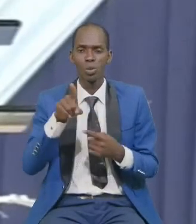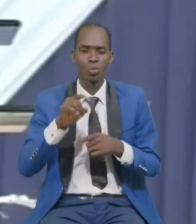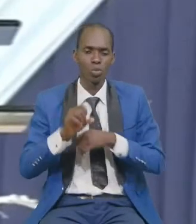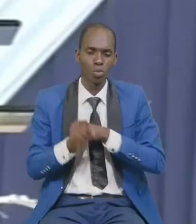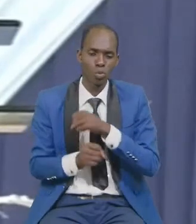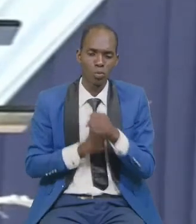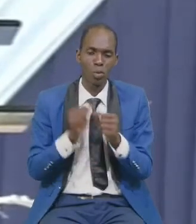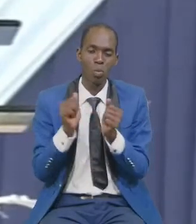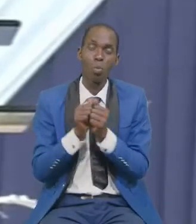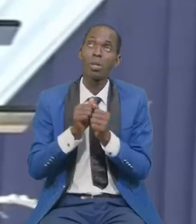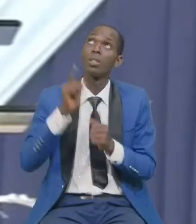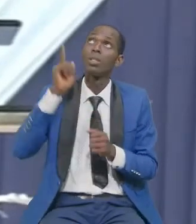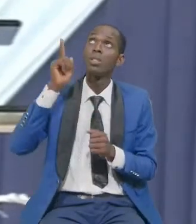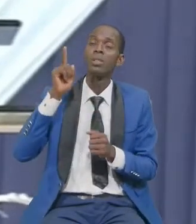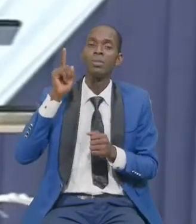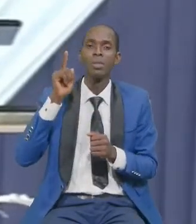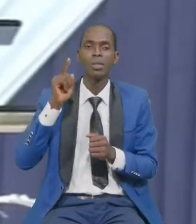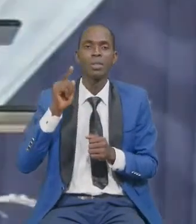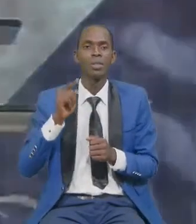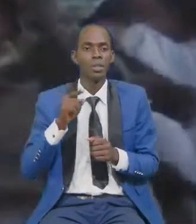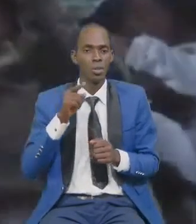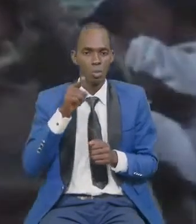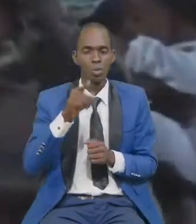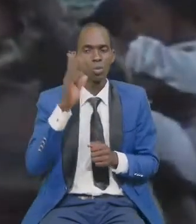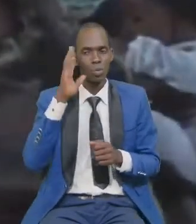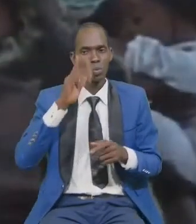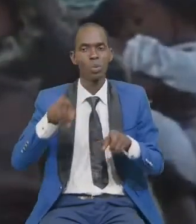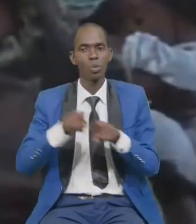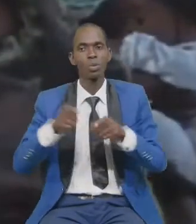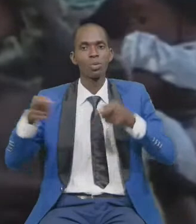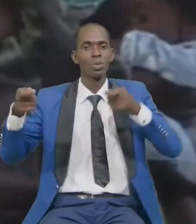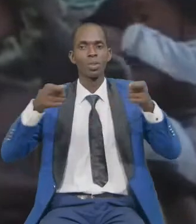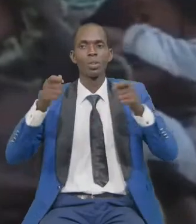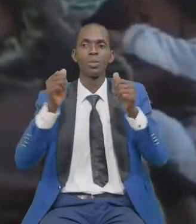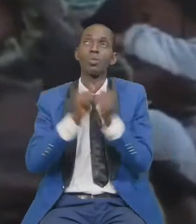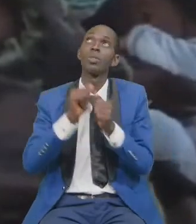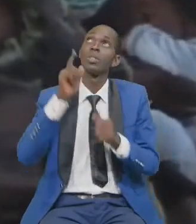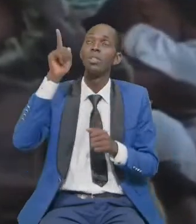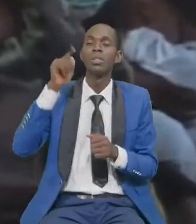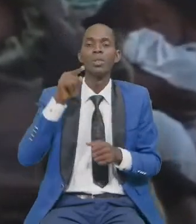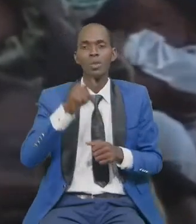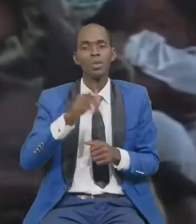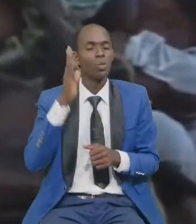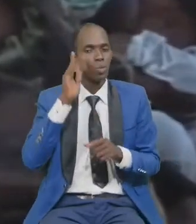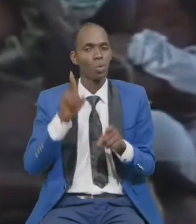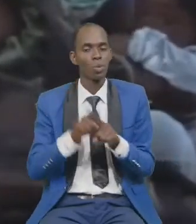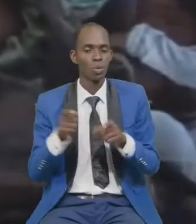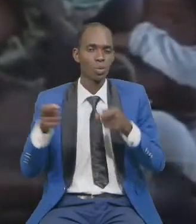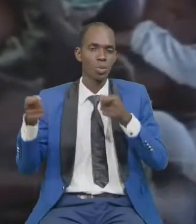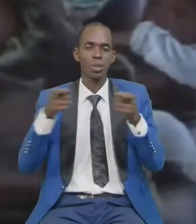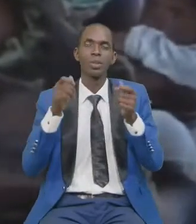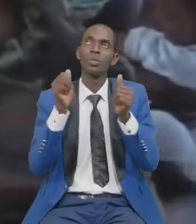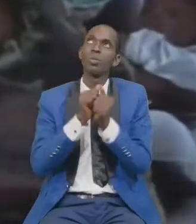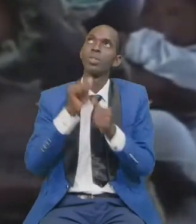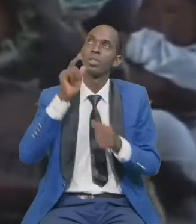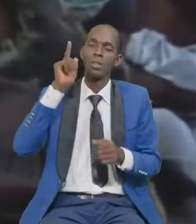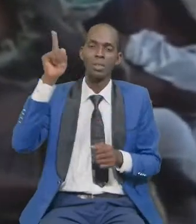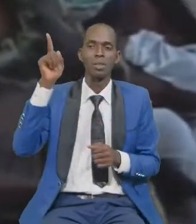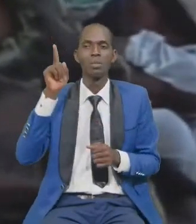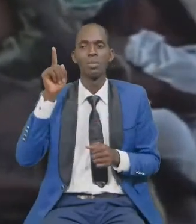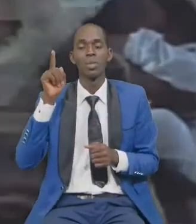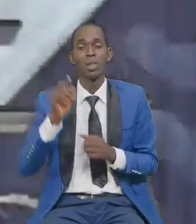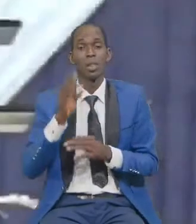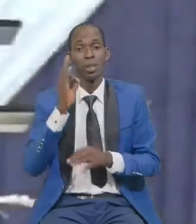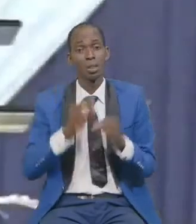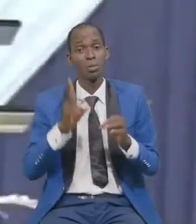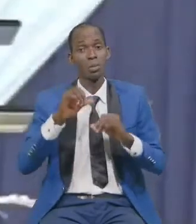him, you will reign with him. I said you will reign with him. If you